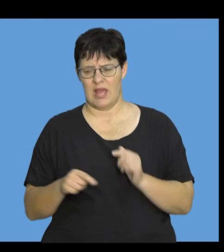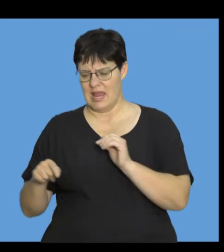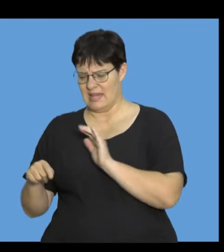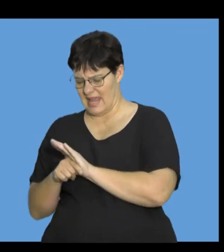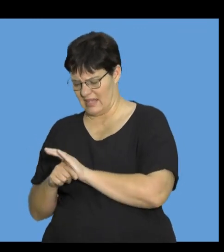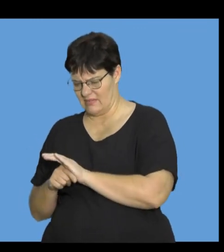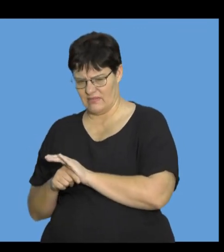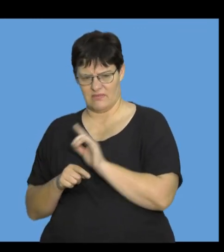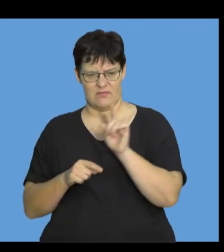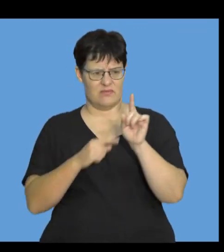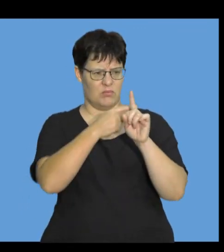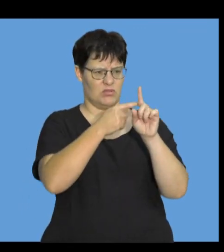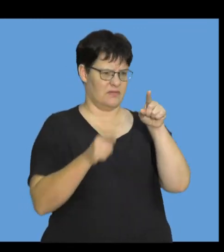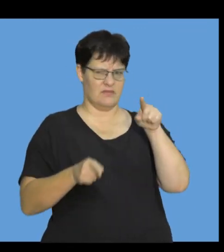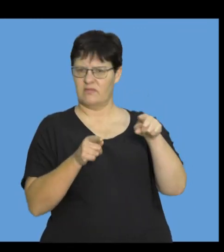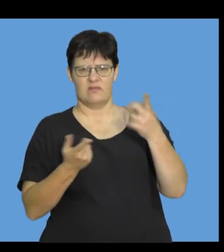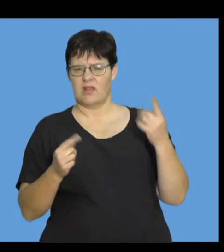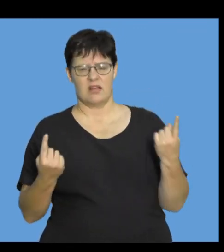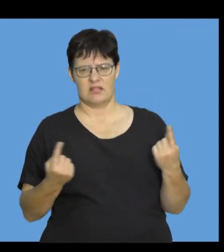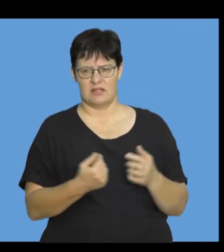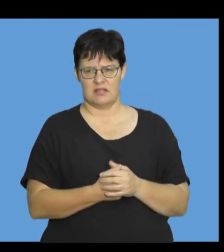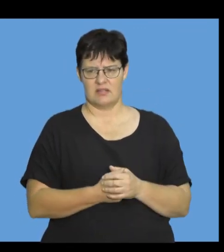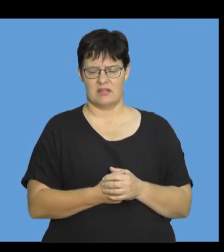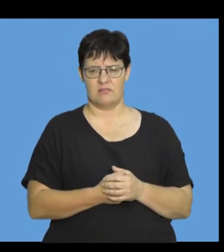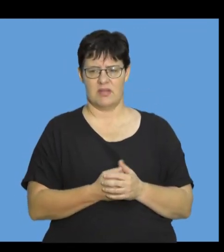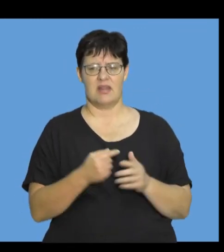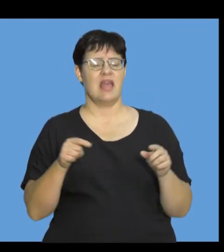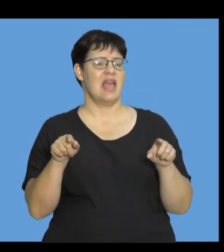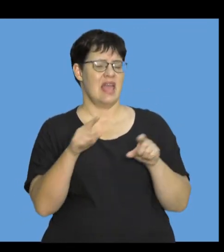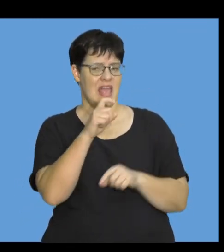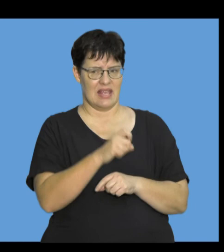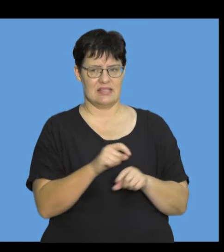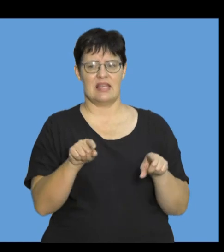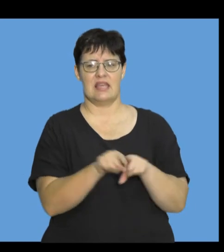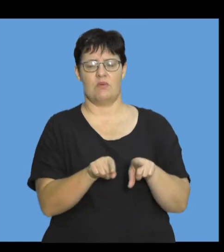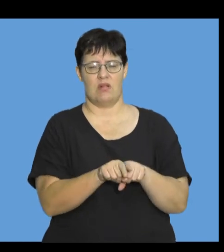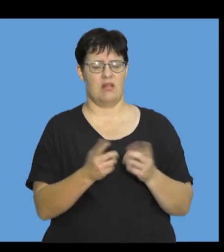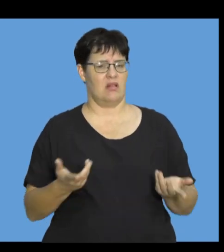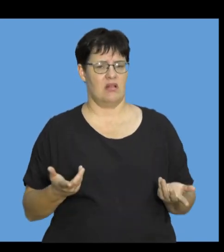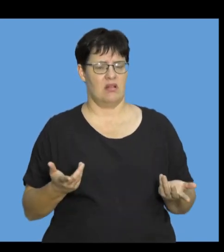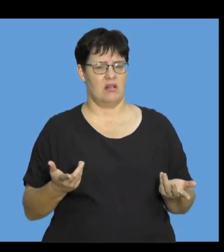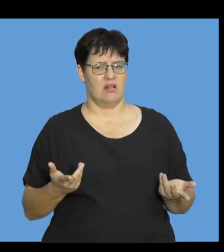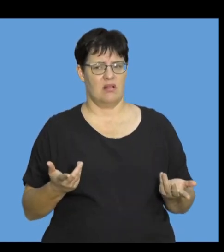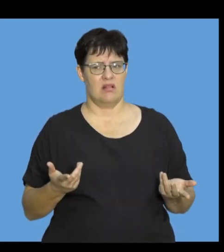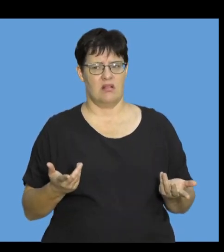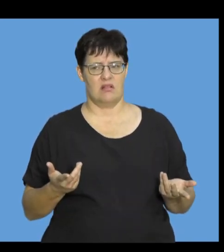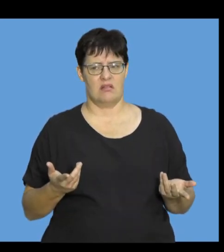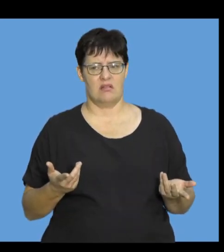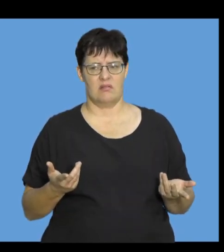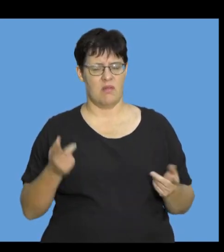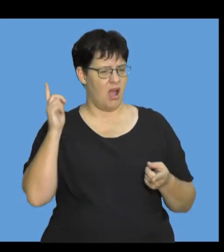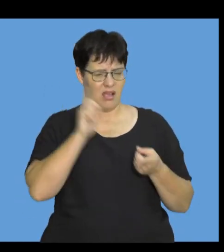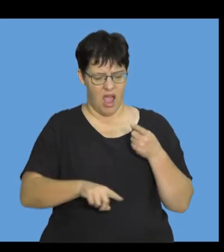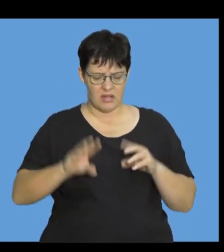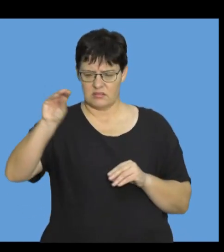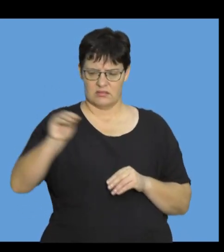that? Because there's a negative there, you see. So this will definitely be x equal to. But what I have here,